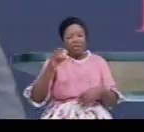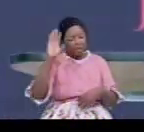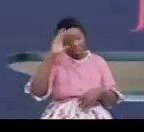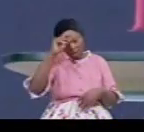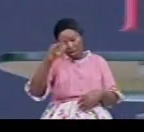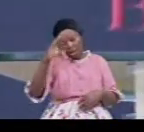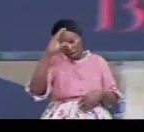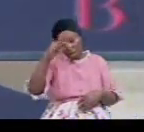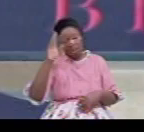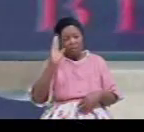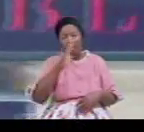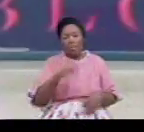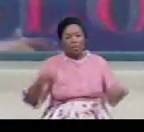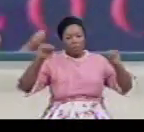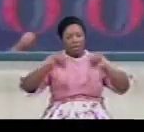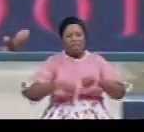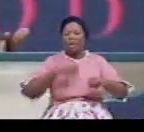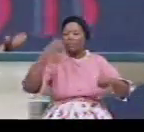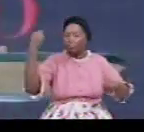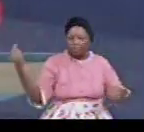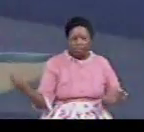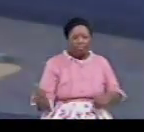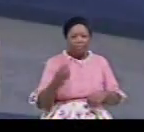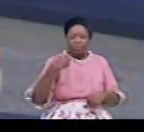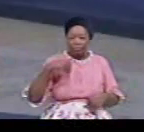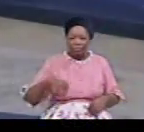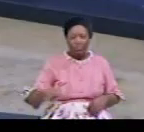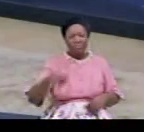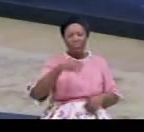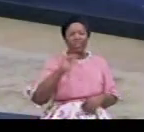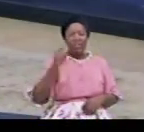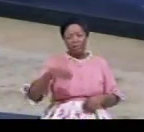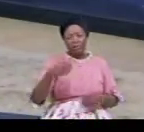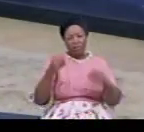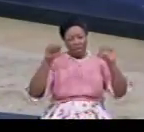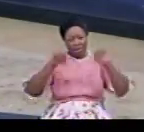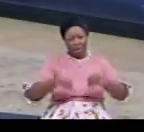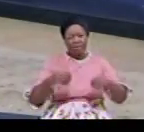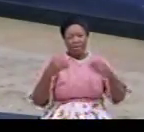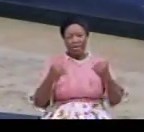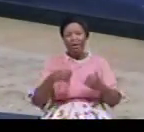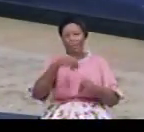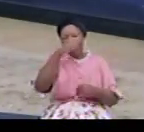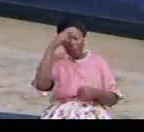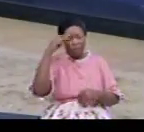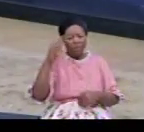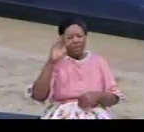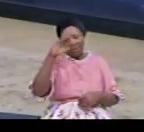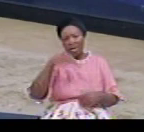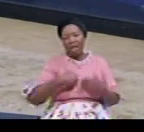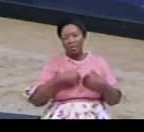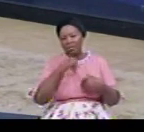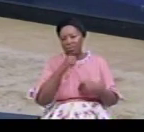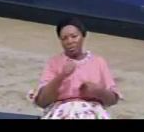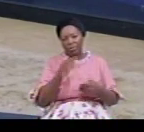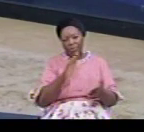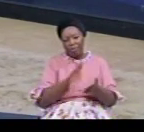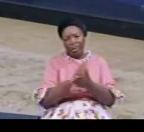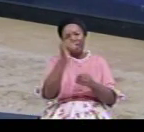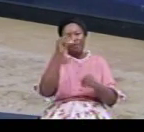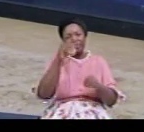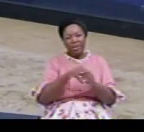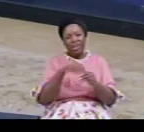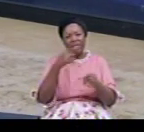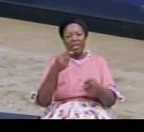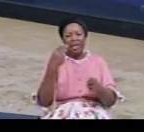He's condemned already because he has not believed in the name of